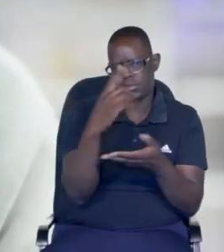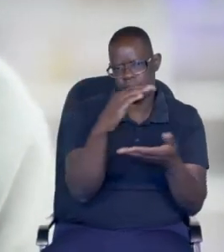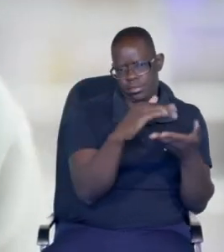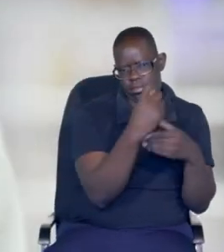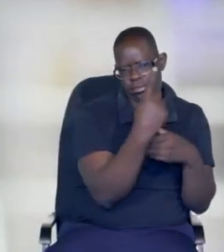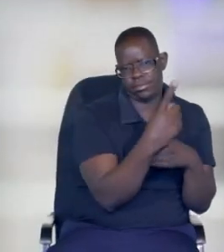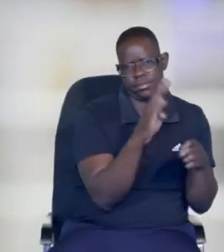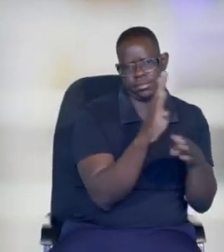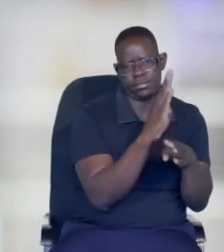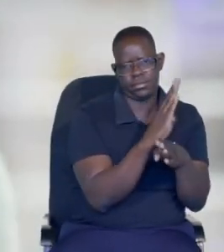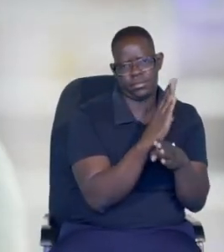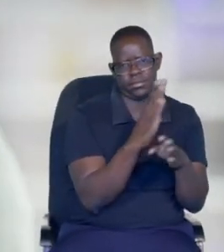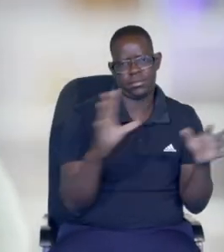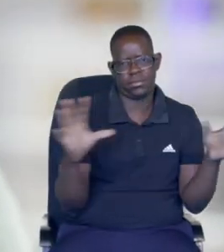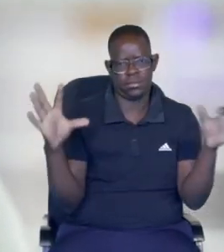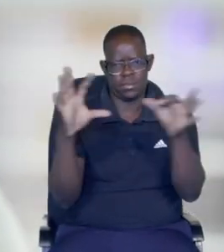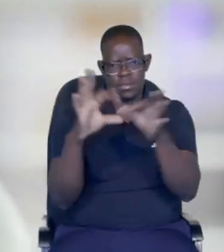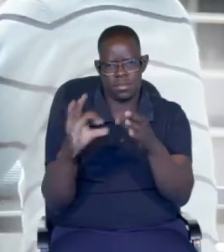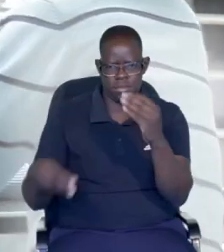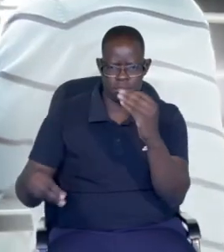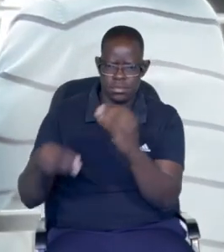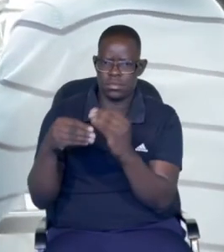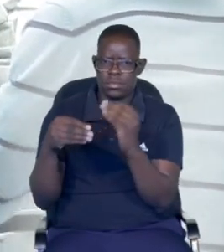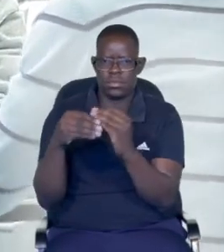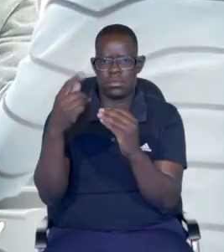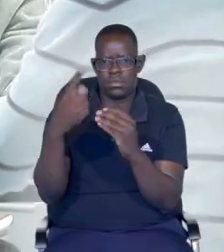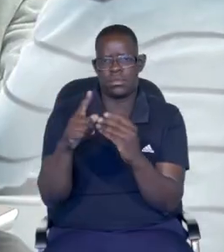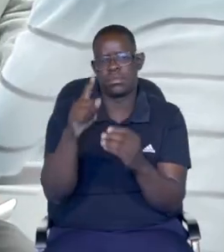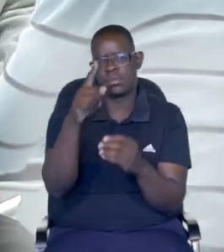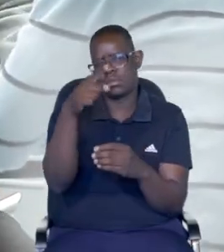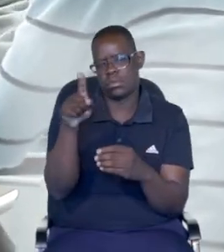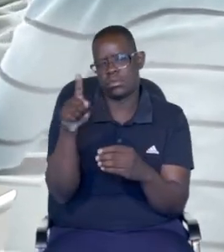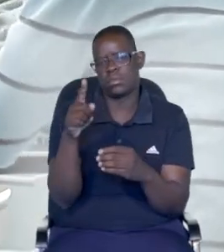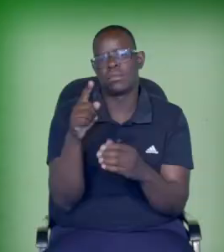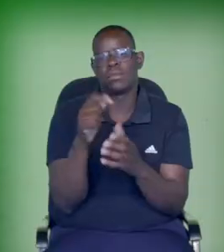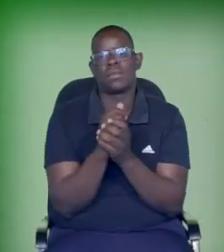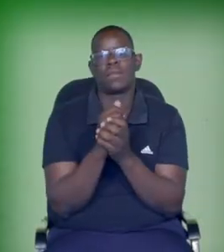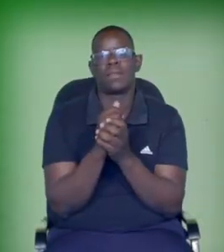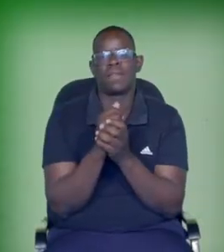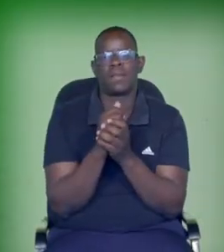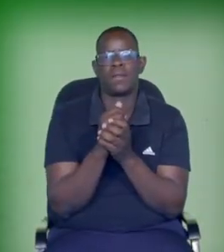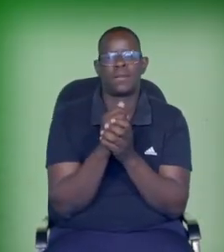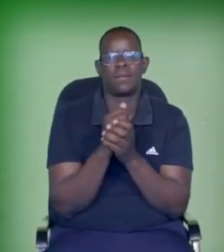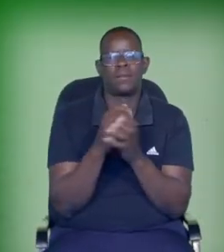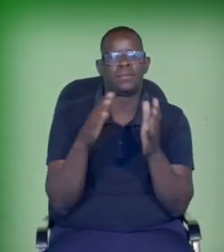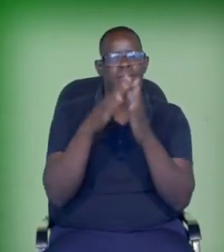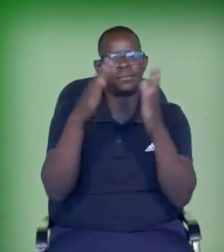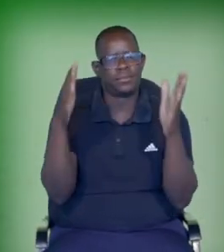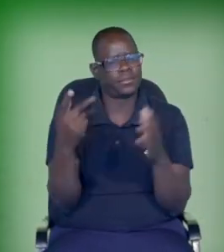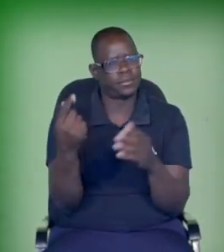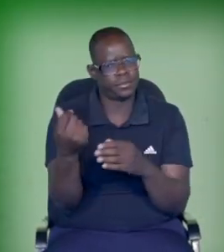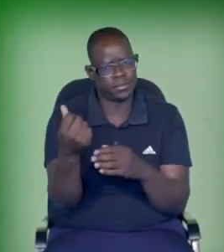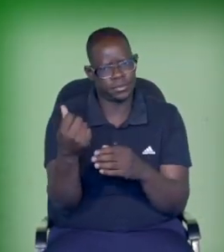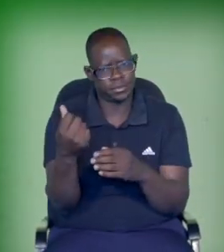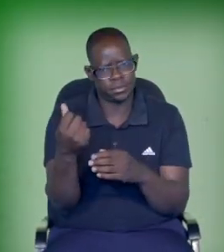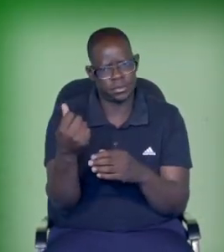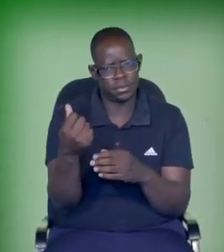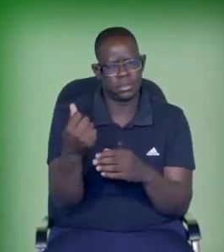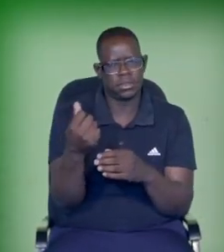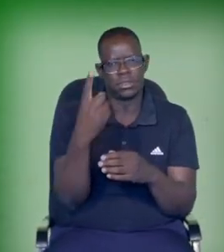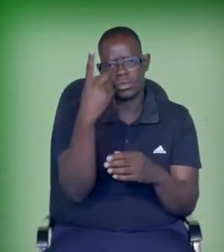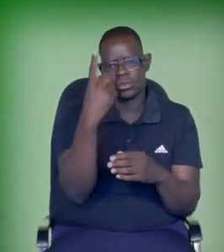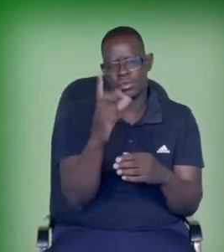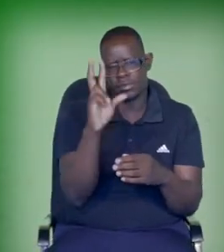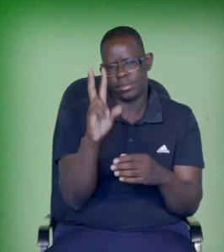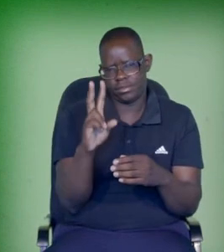person business. Both partners contribute. You are both right. More money is available than in the